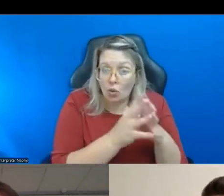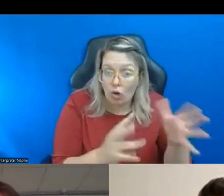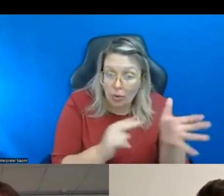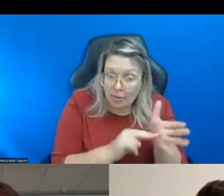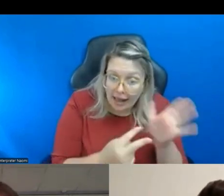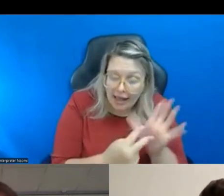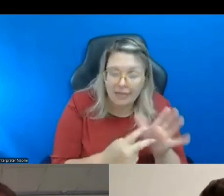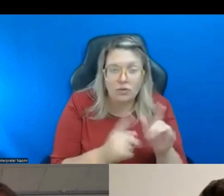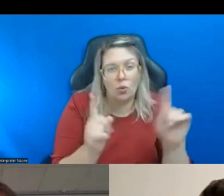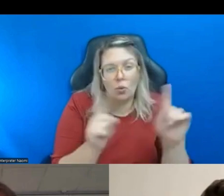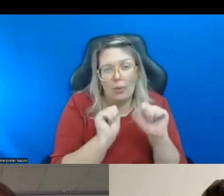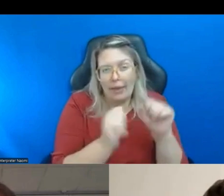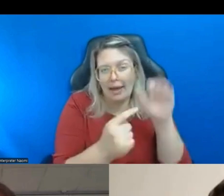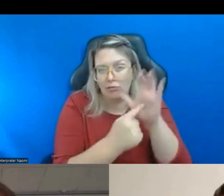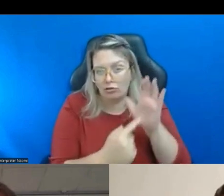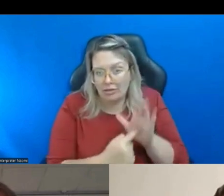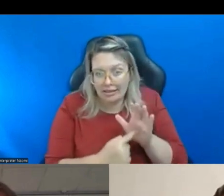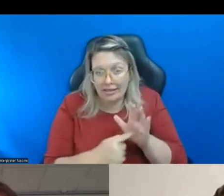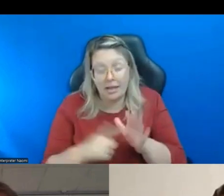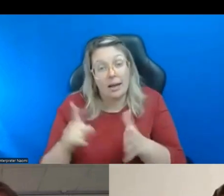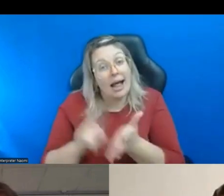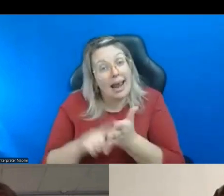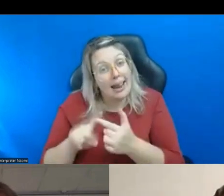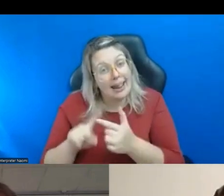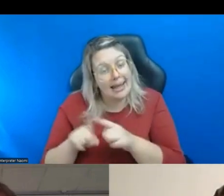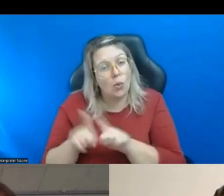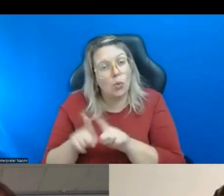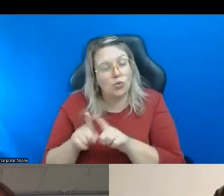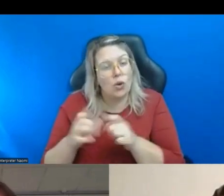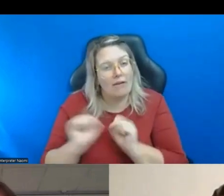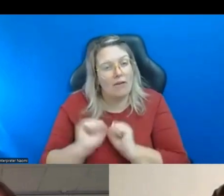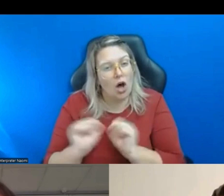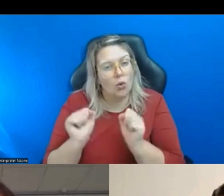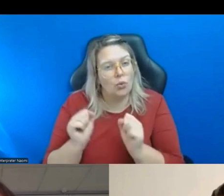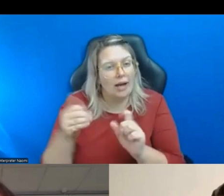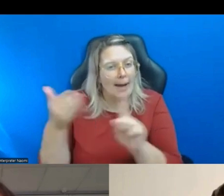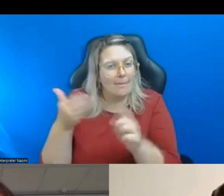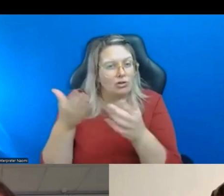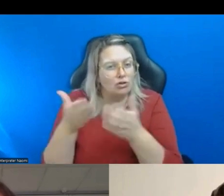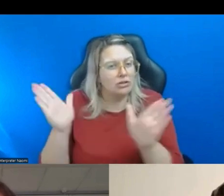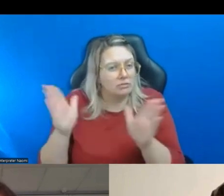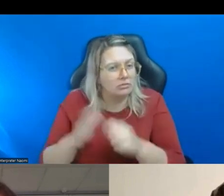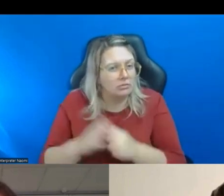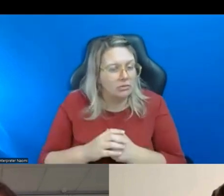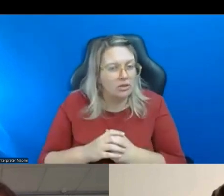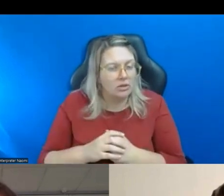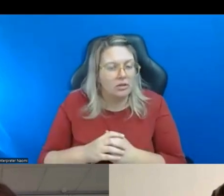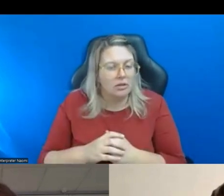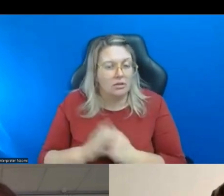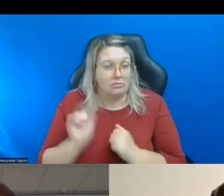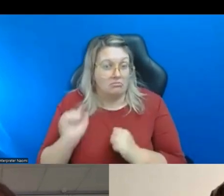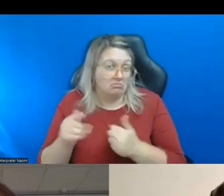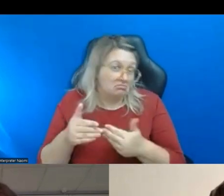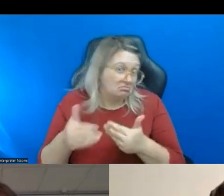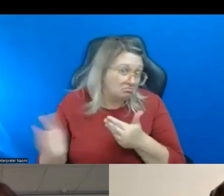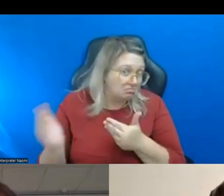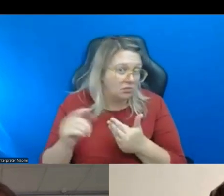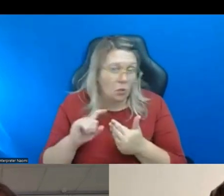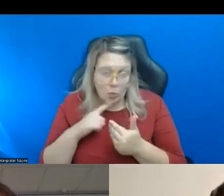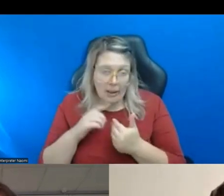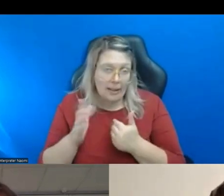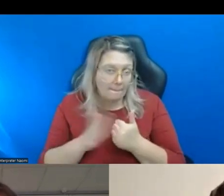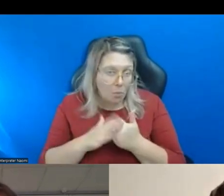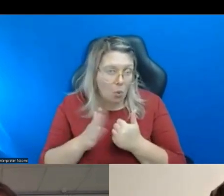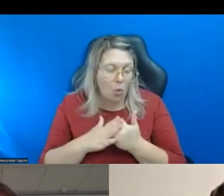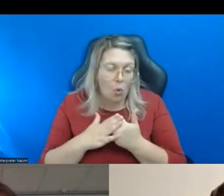out, mayors have broader ambitions, and over time, it will be an increasing driver for